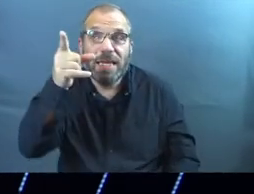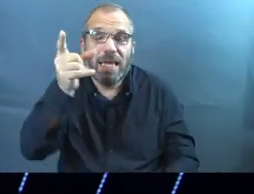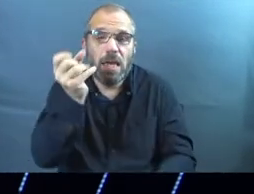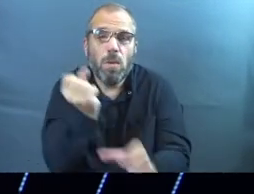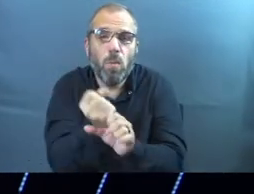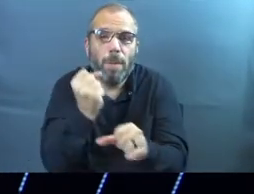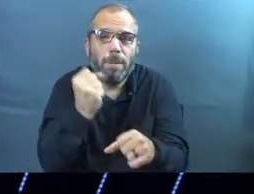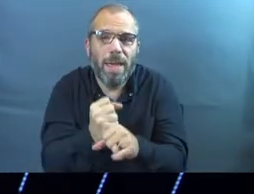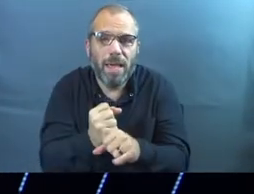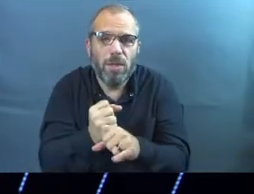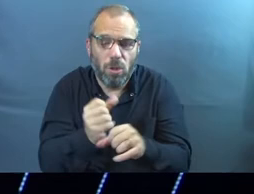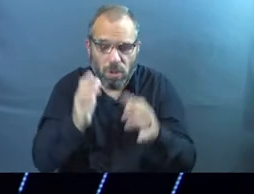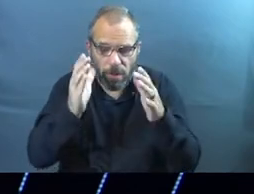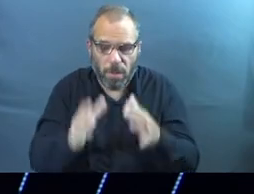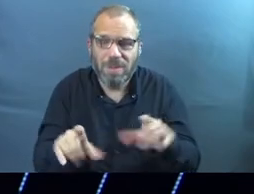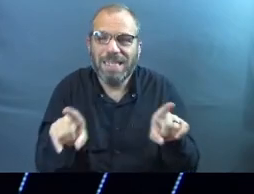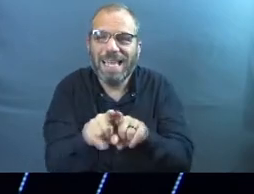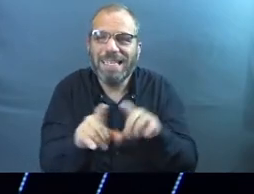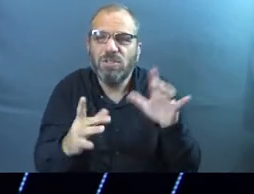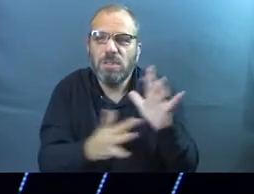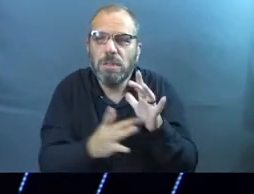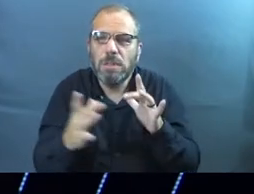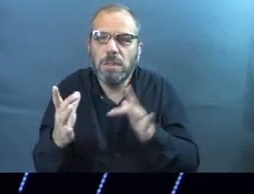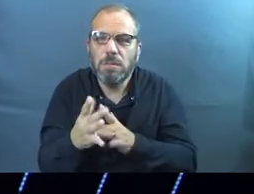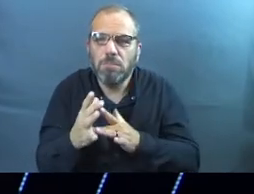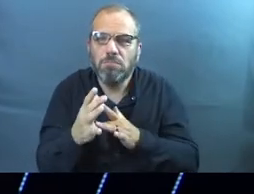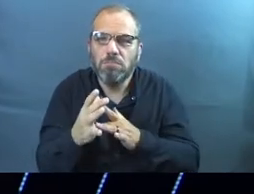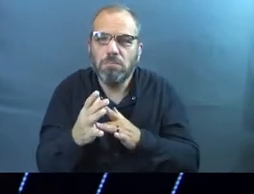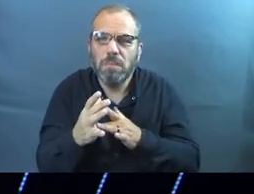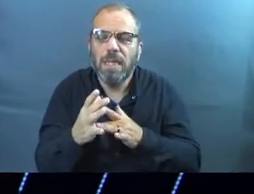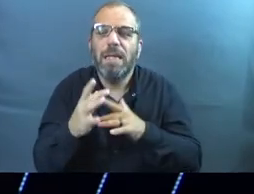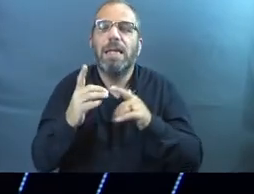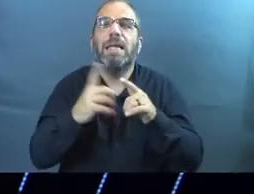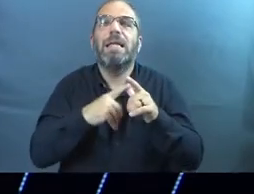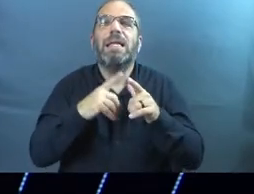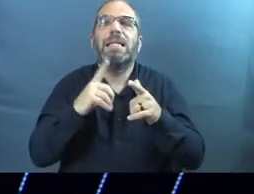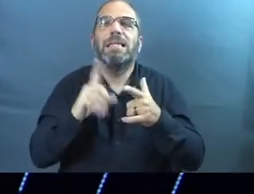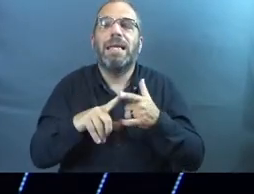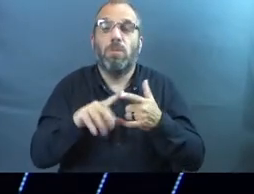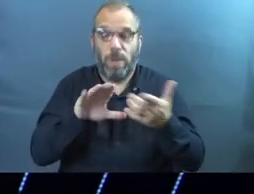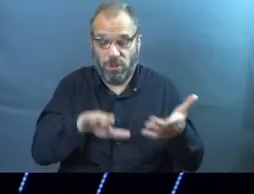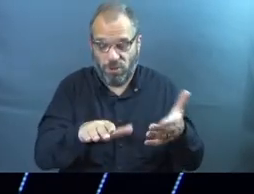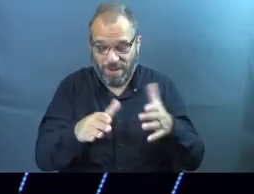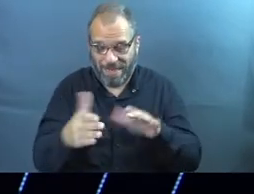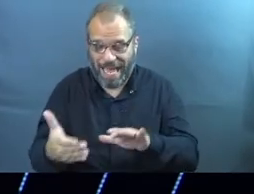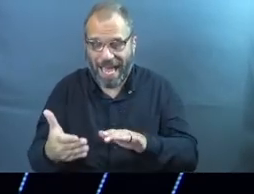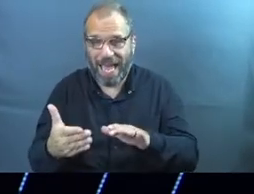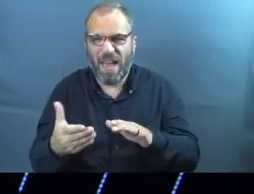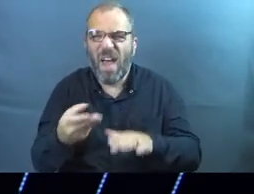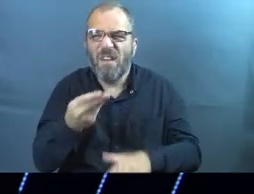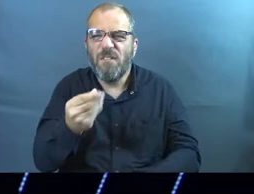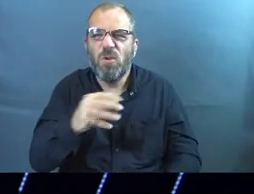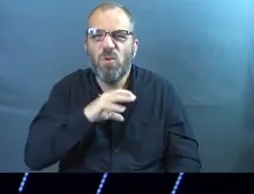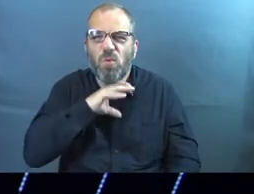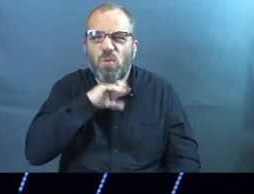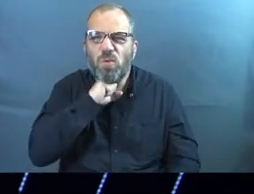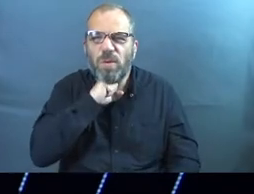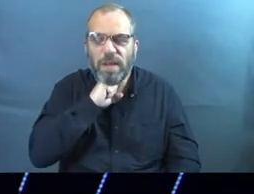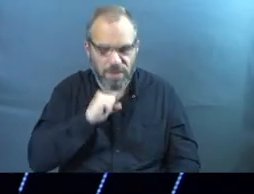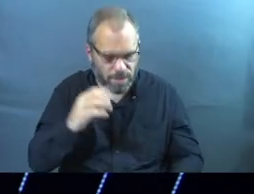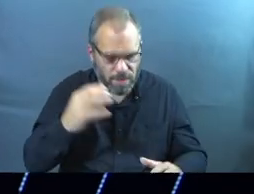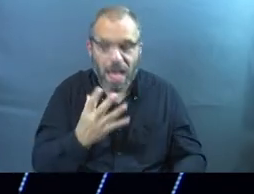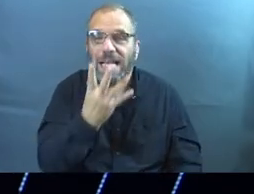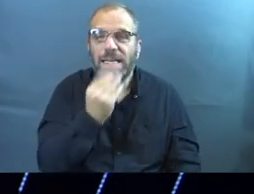you into the image of Jesus Christ. And you'll have fewer regrets on that deathbed. Amen? Amen. Amen.